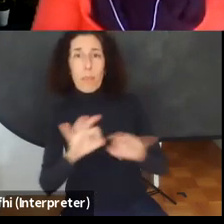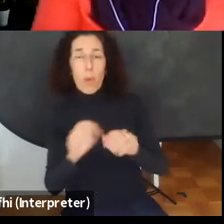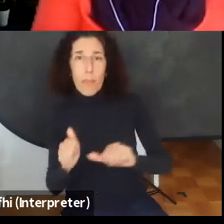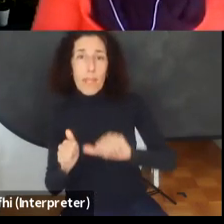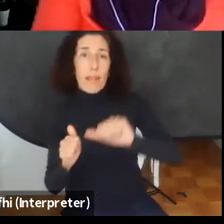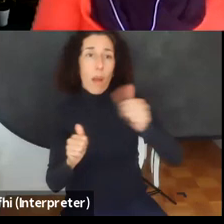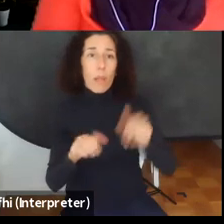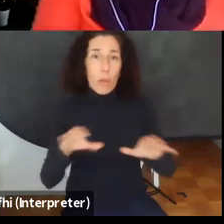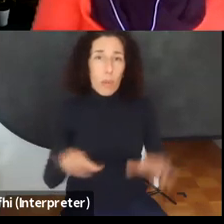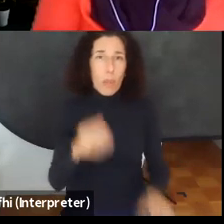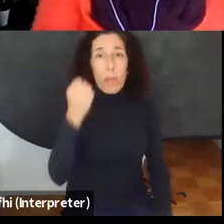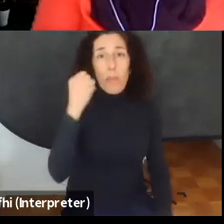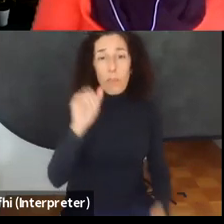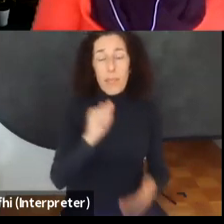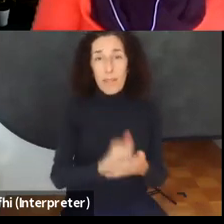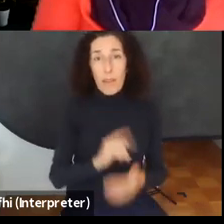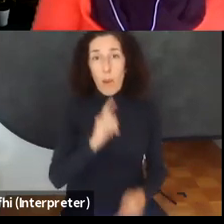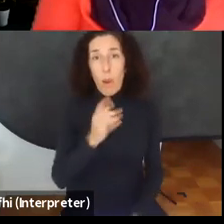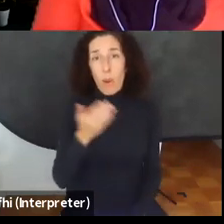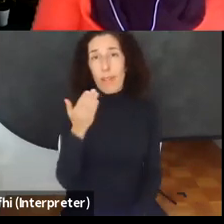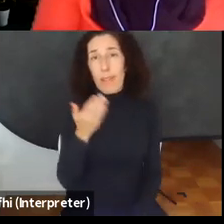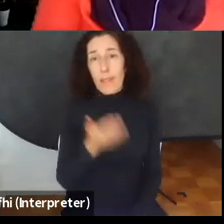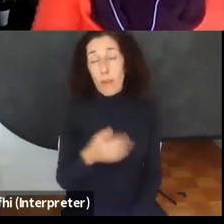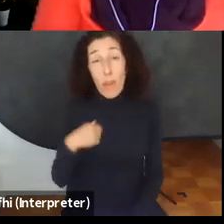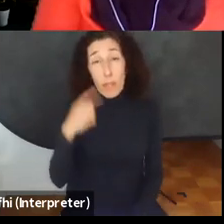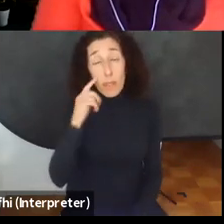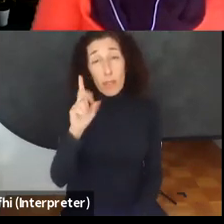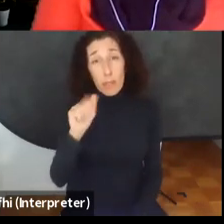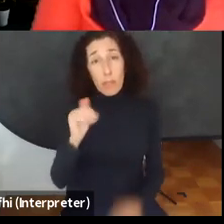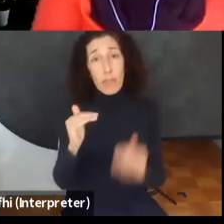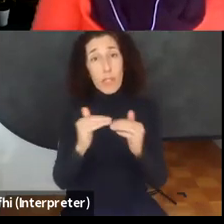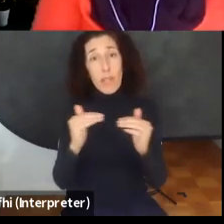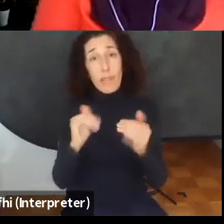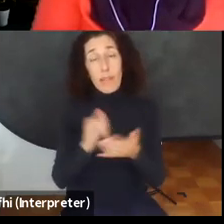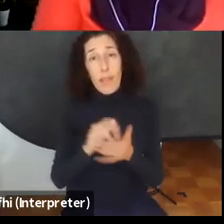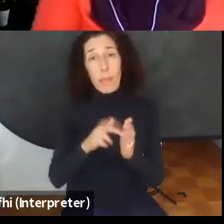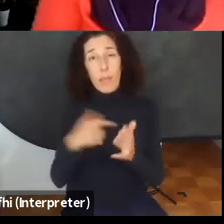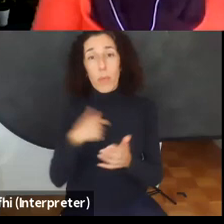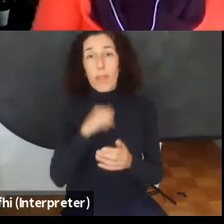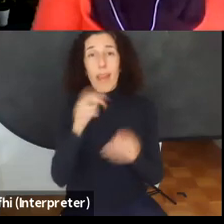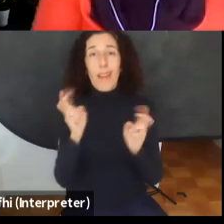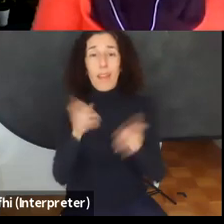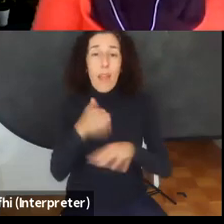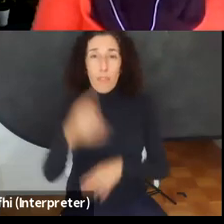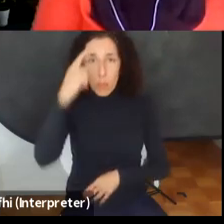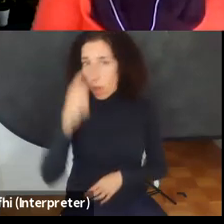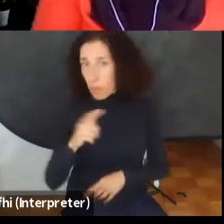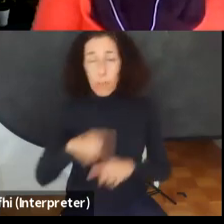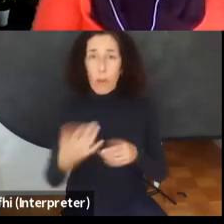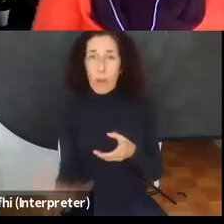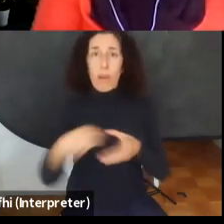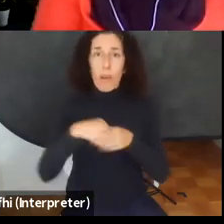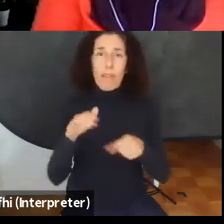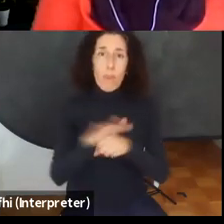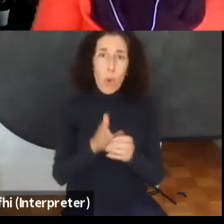these other movements that exist. And so I think disability justice is when we stop being an afterthought, but we are fully